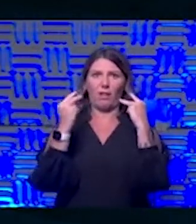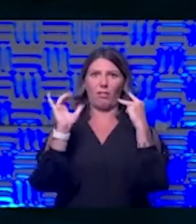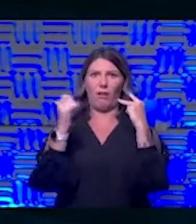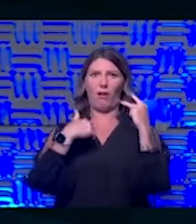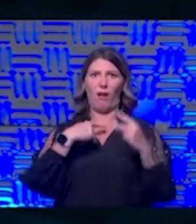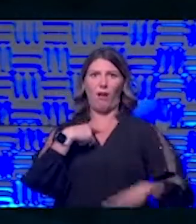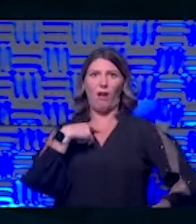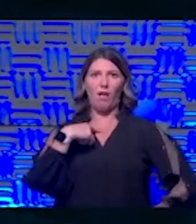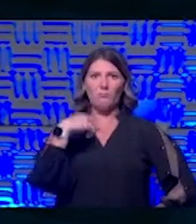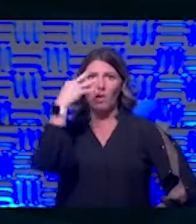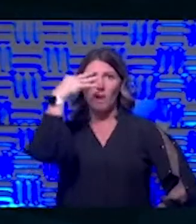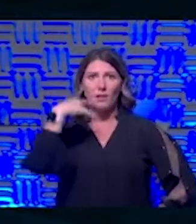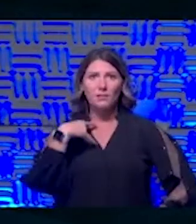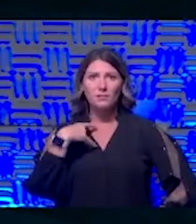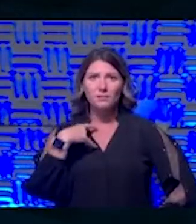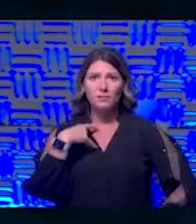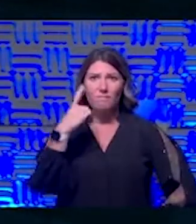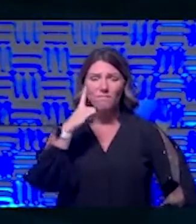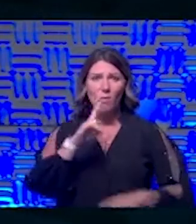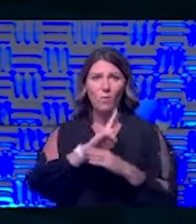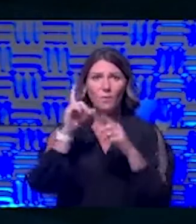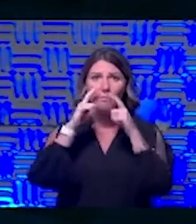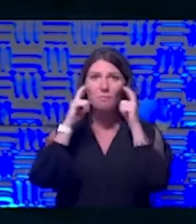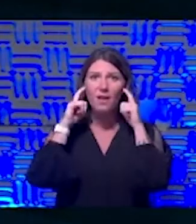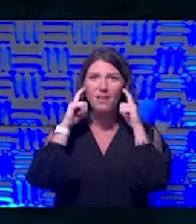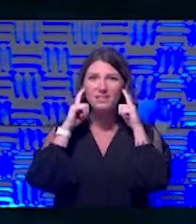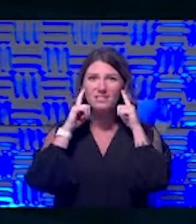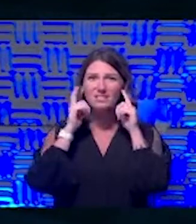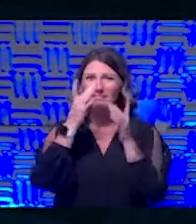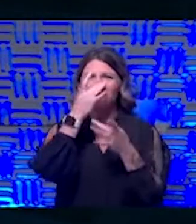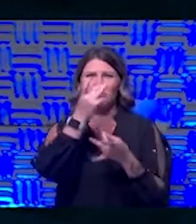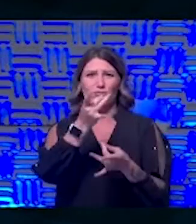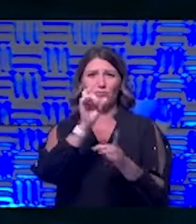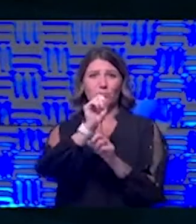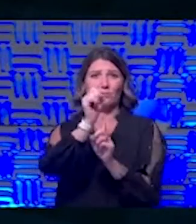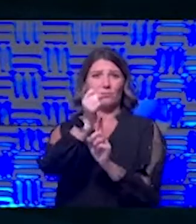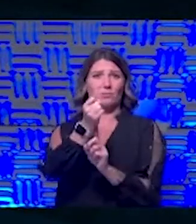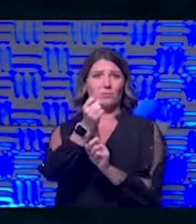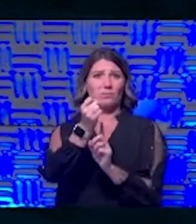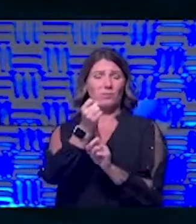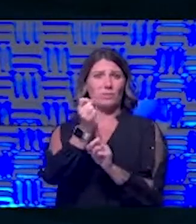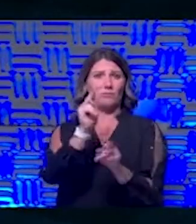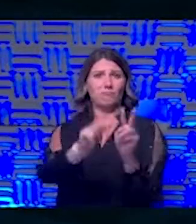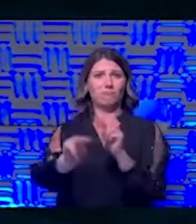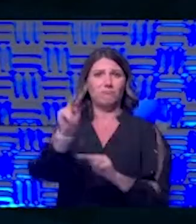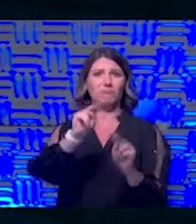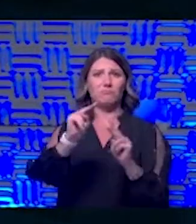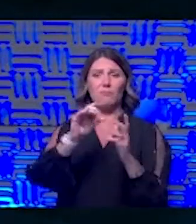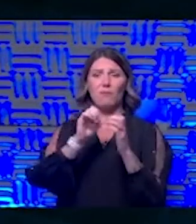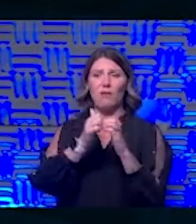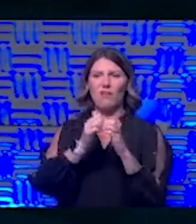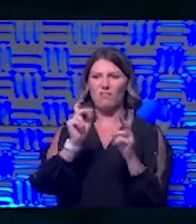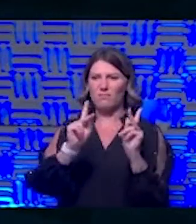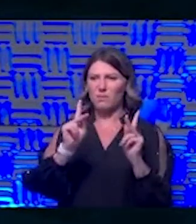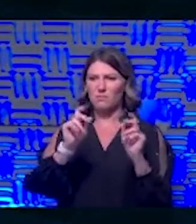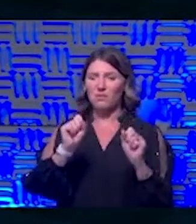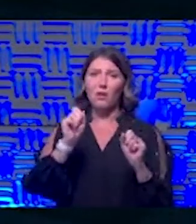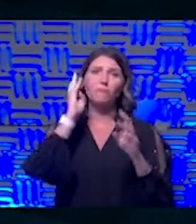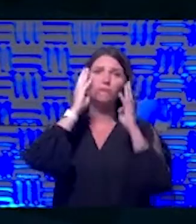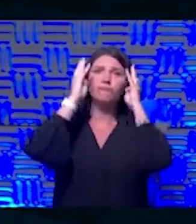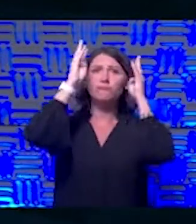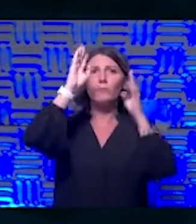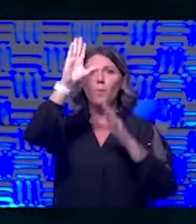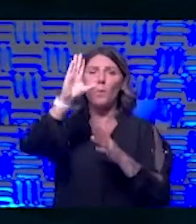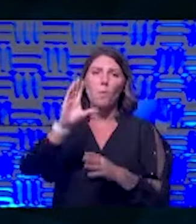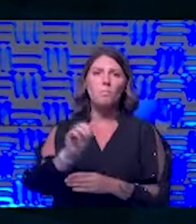still wearing the mask. And it's really an interesting situation to observe how people can kind of create their own